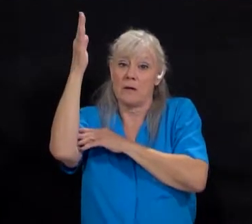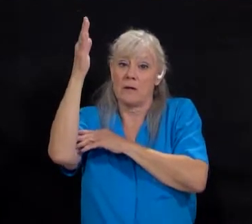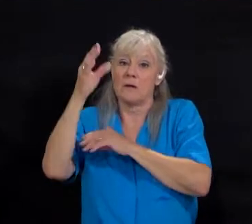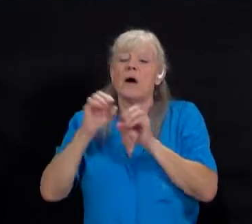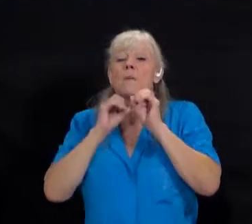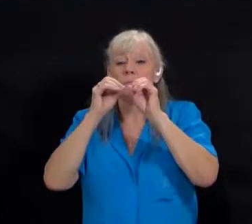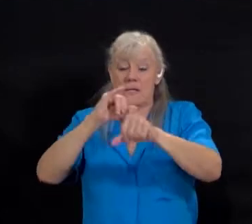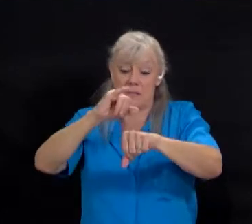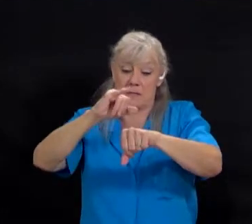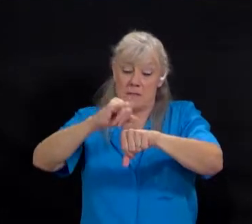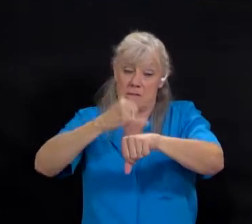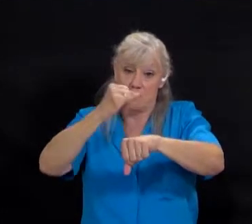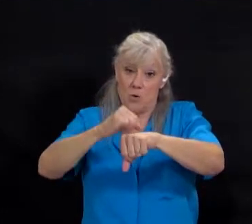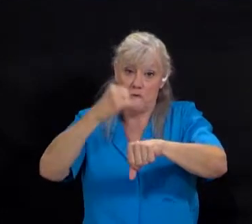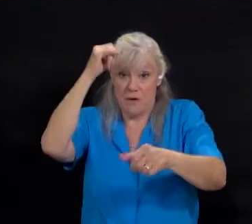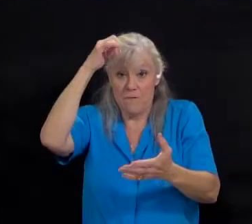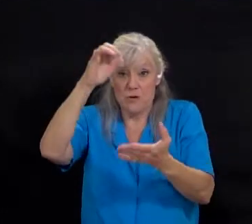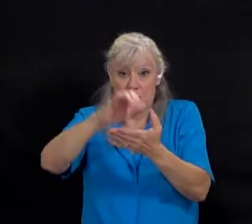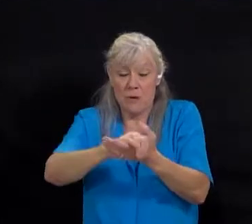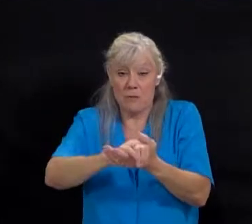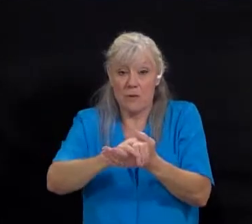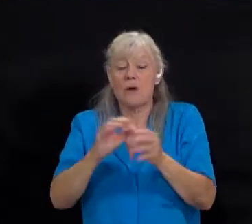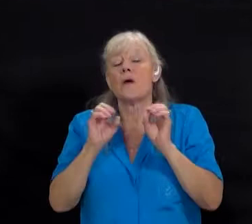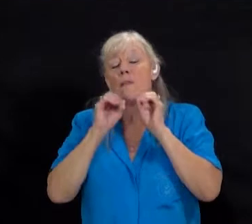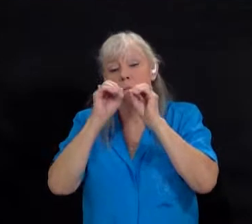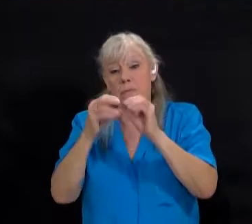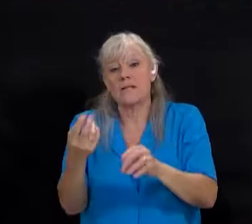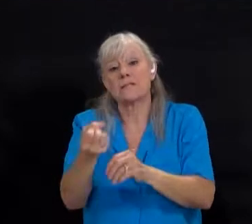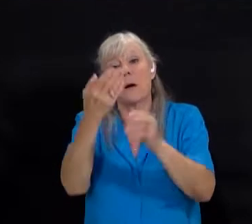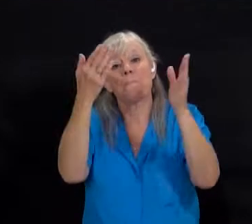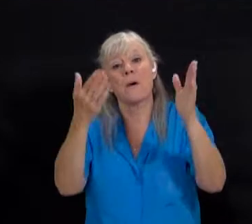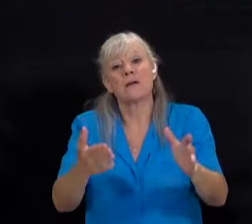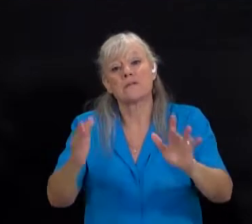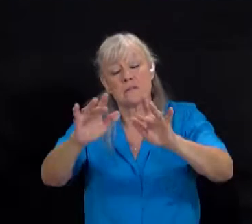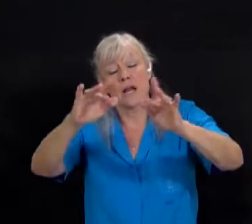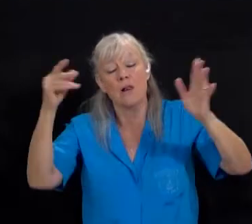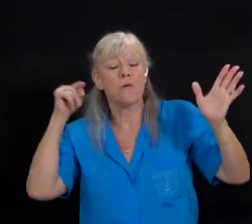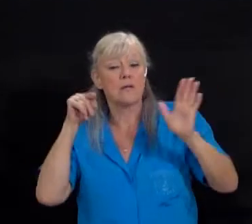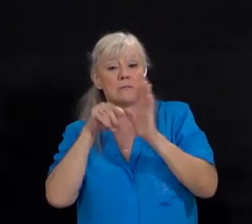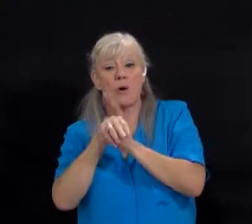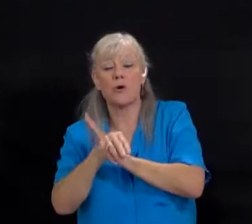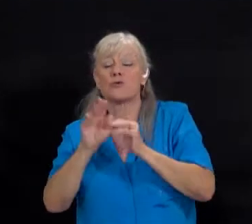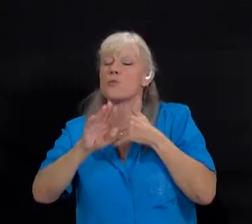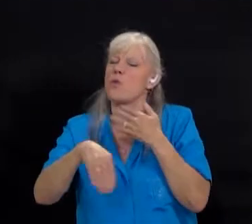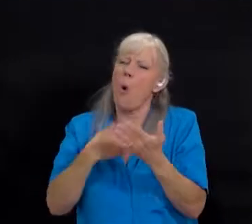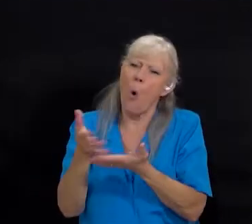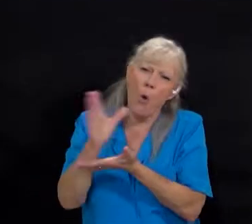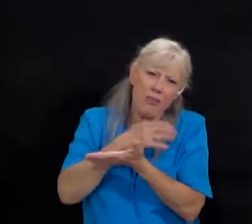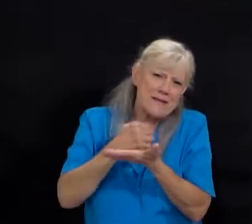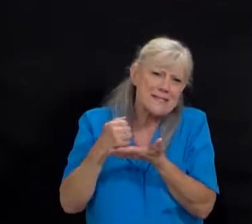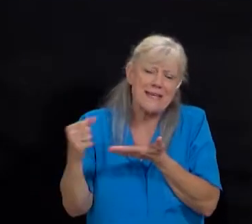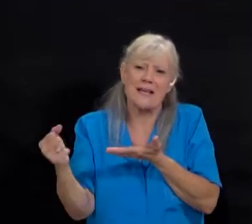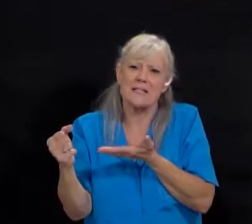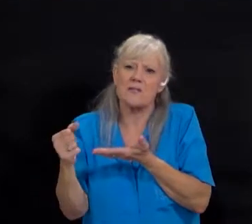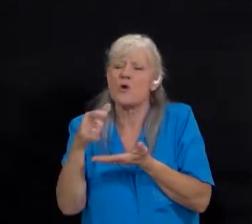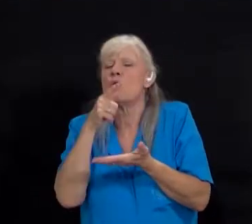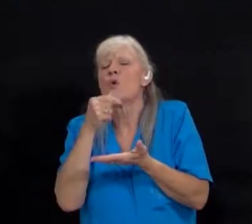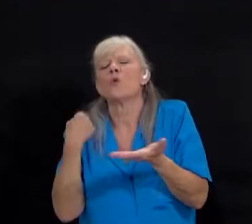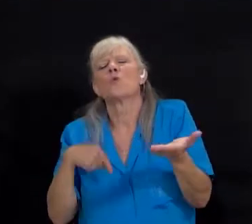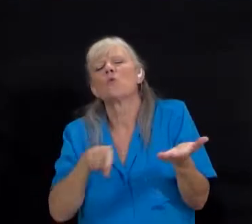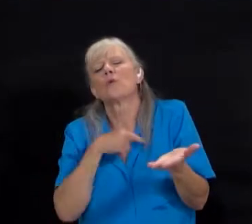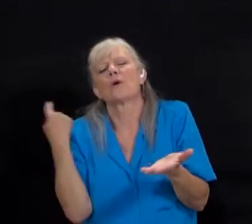blessed Joseph, her spouse, with your blessed apostles and glorious martyrs, with all the saints on whose